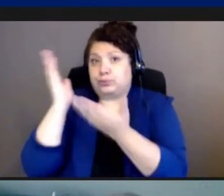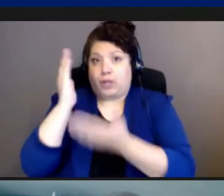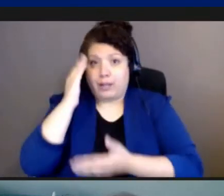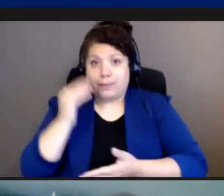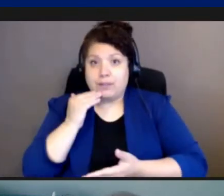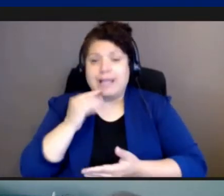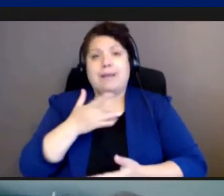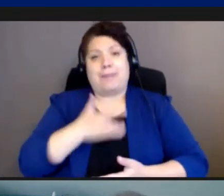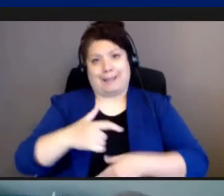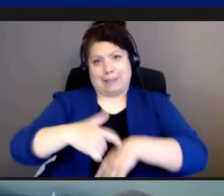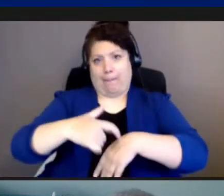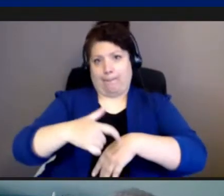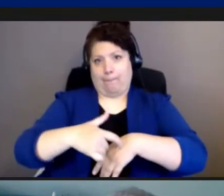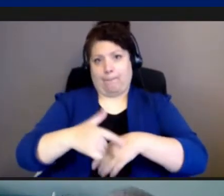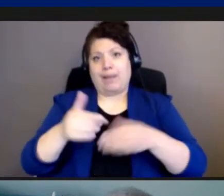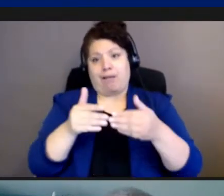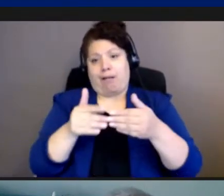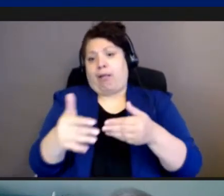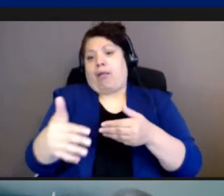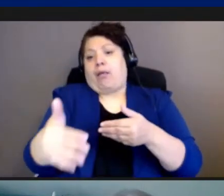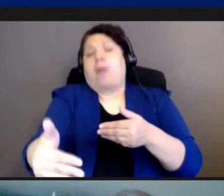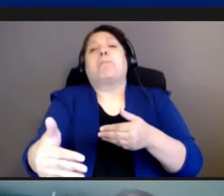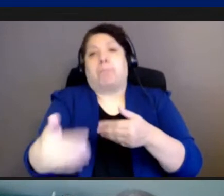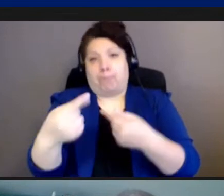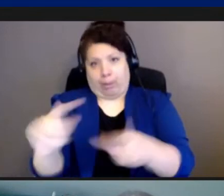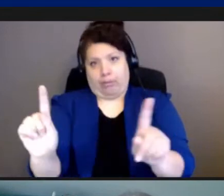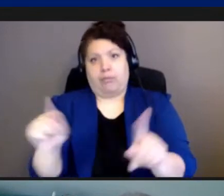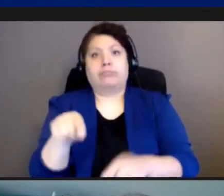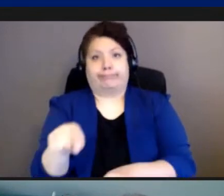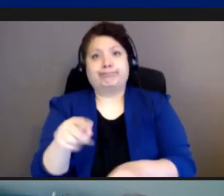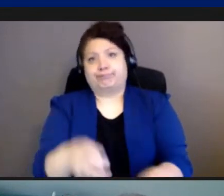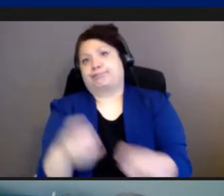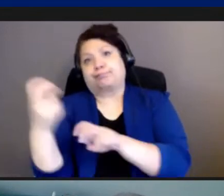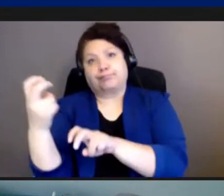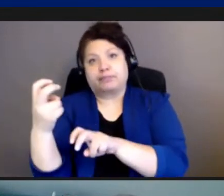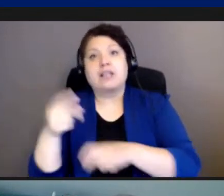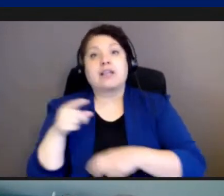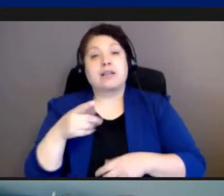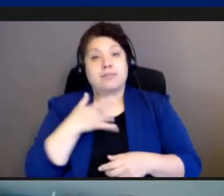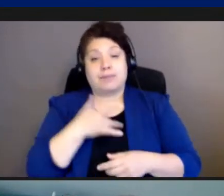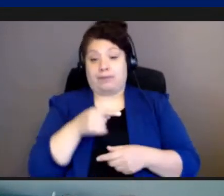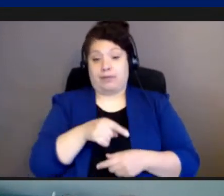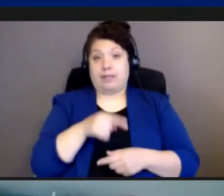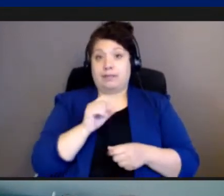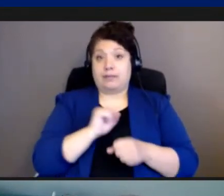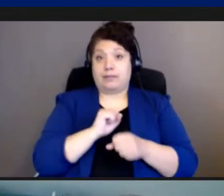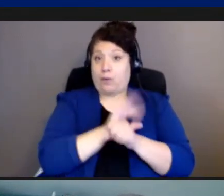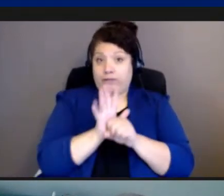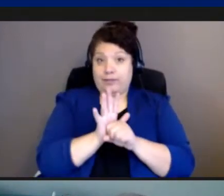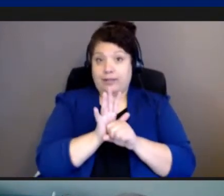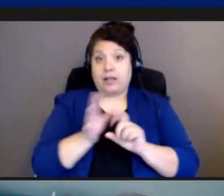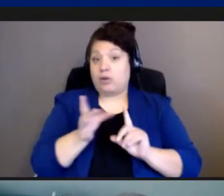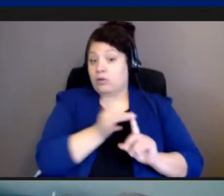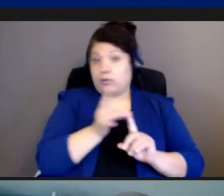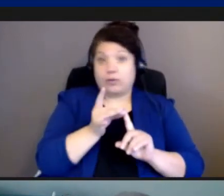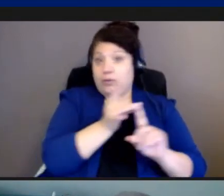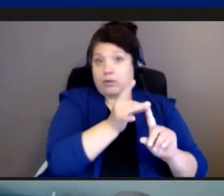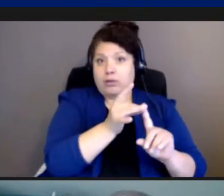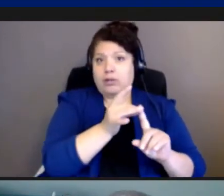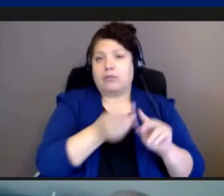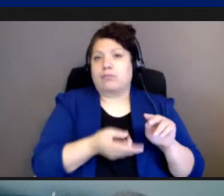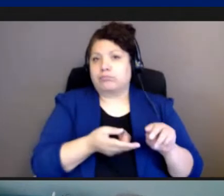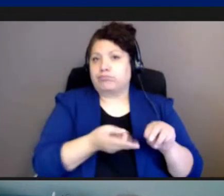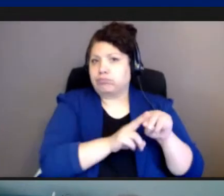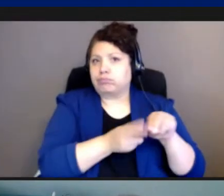take a while for it to show up, and it will continue to rise. And so it will be something that we definitely look at.